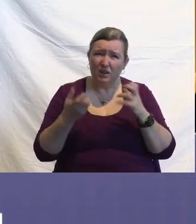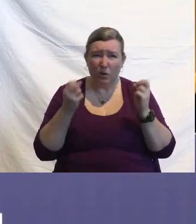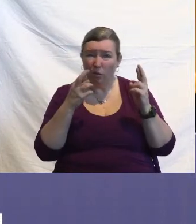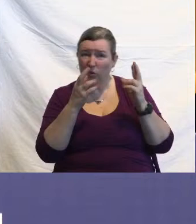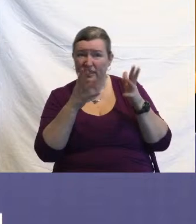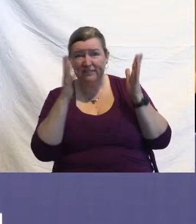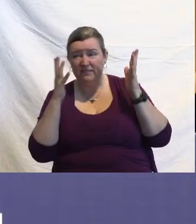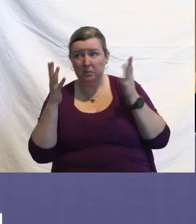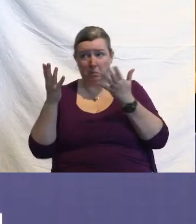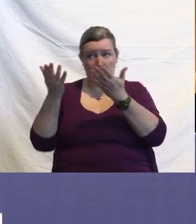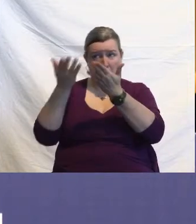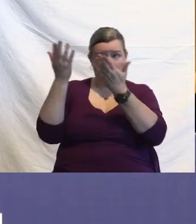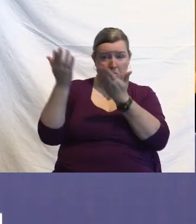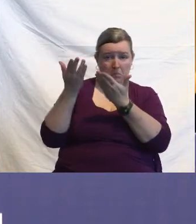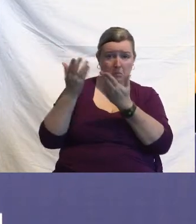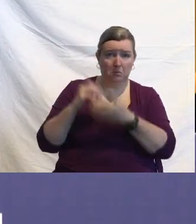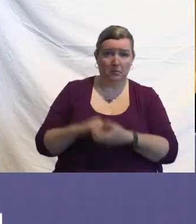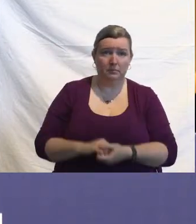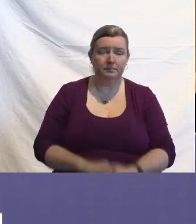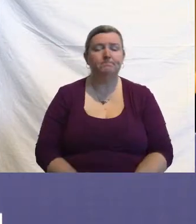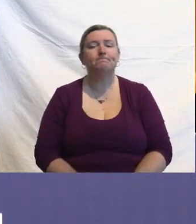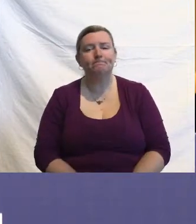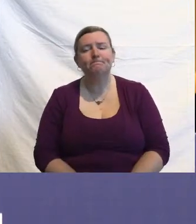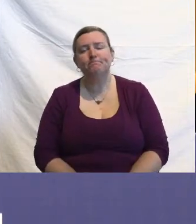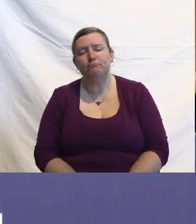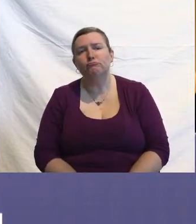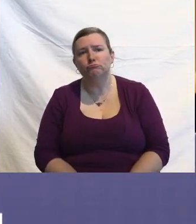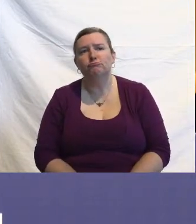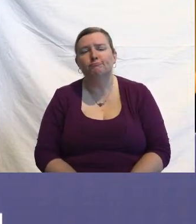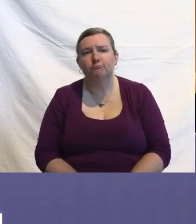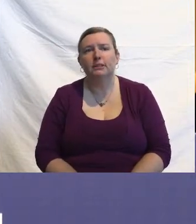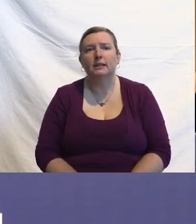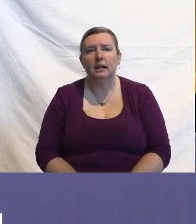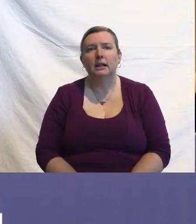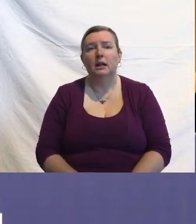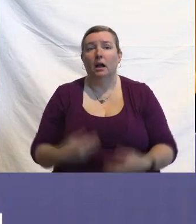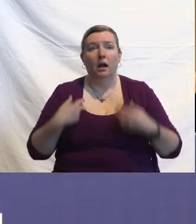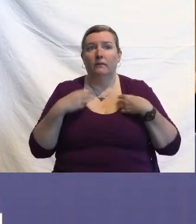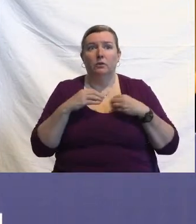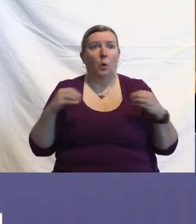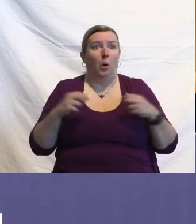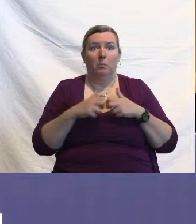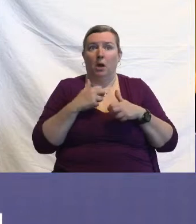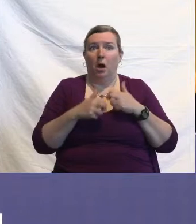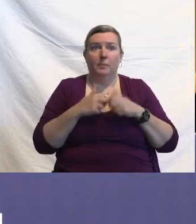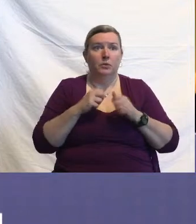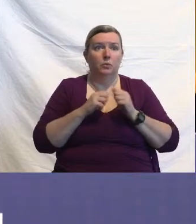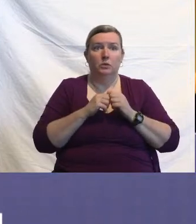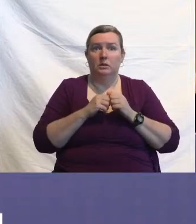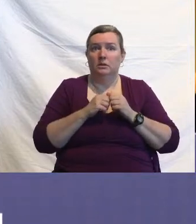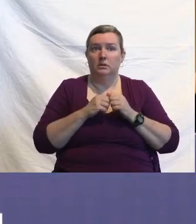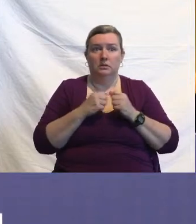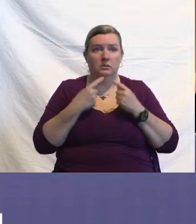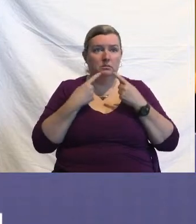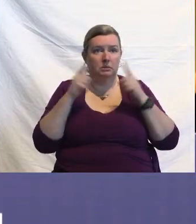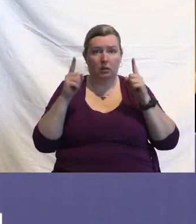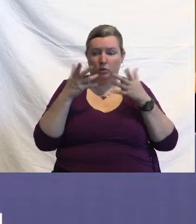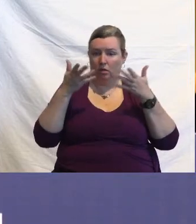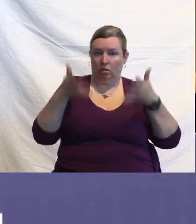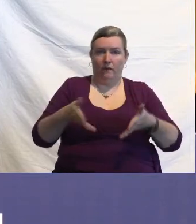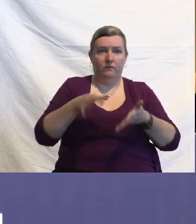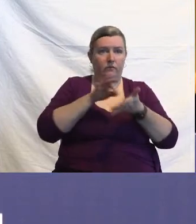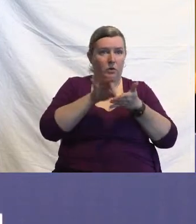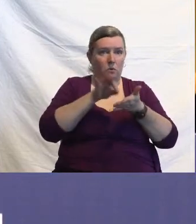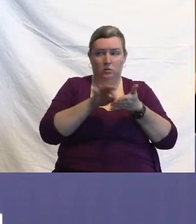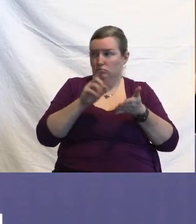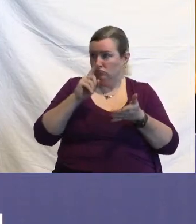you. I have no problem with their disclosing what's left to count. And Paramount will